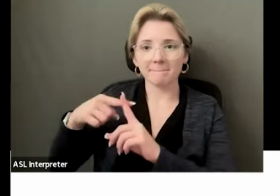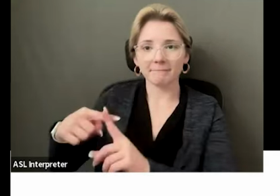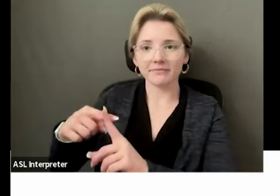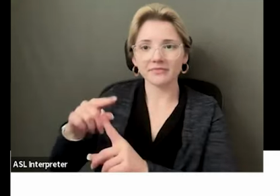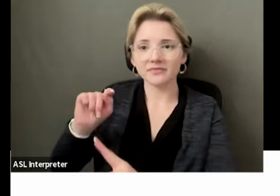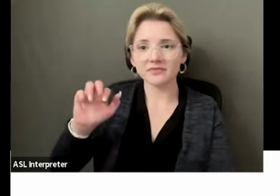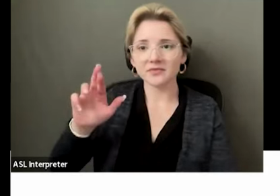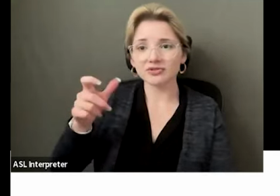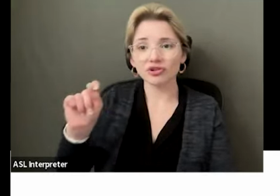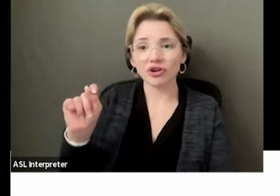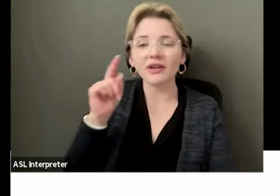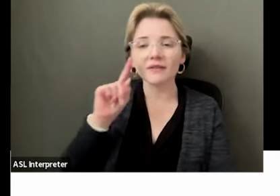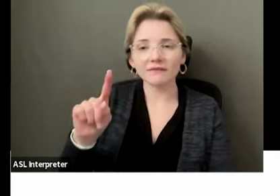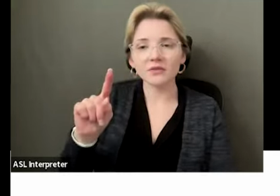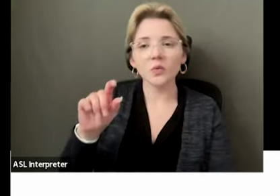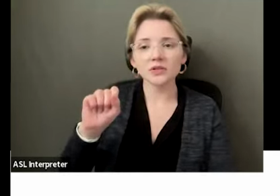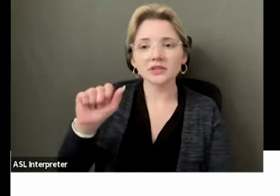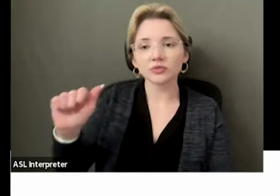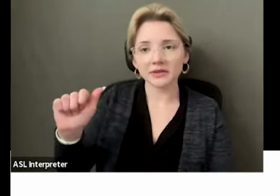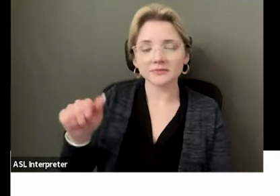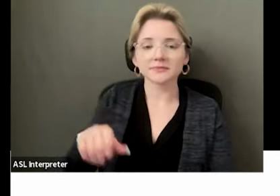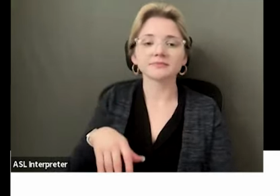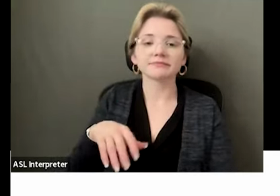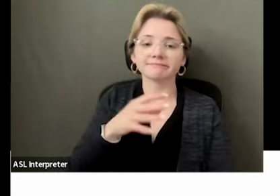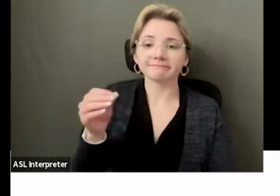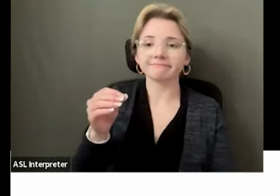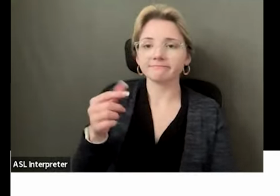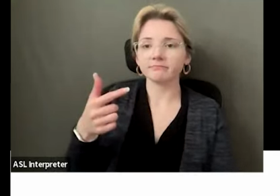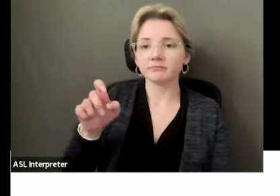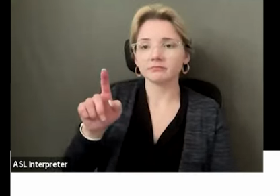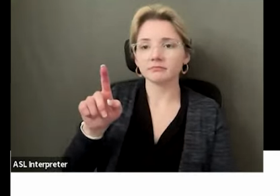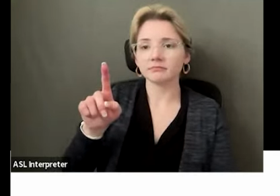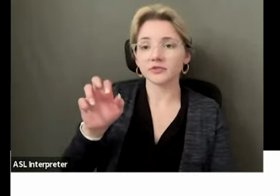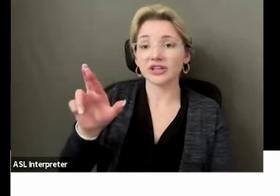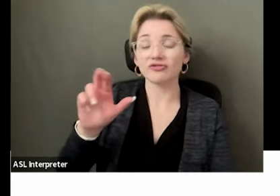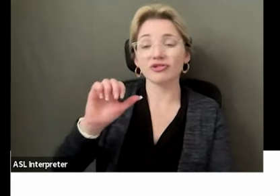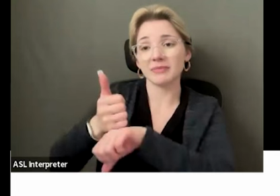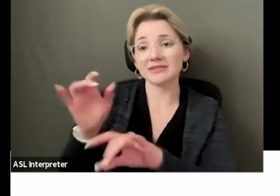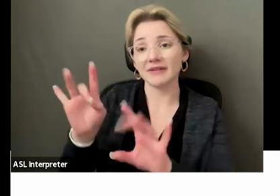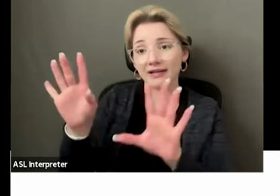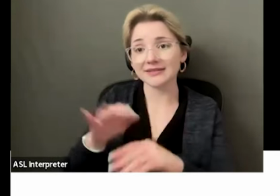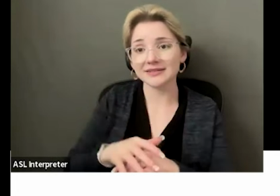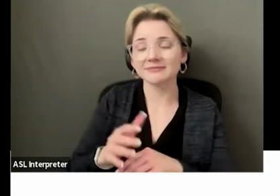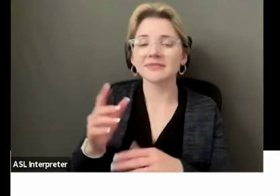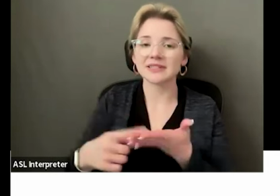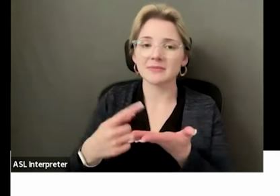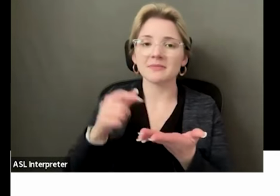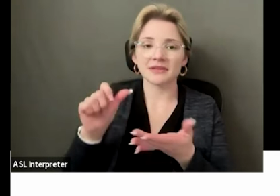that survivors are not monolithic. They experience gender-based violence at the intersection of race, gender, and many more.